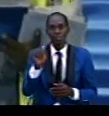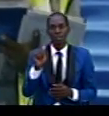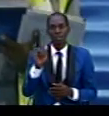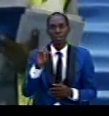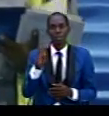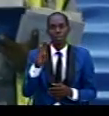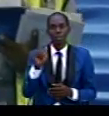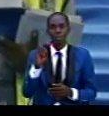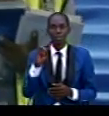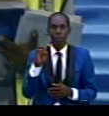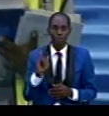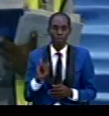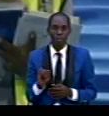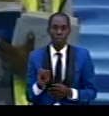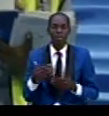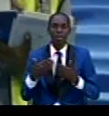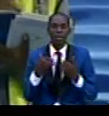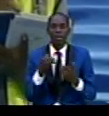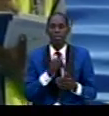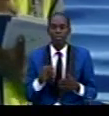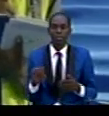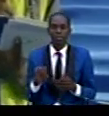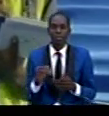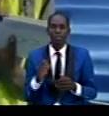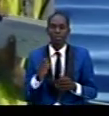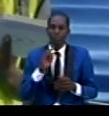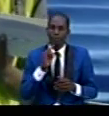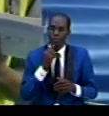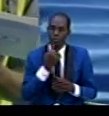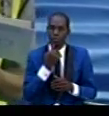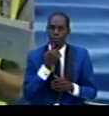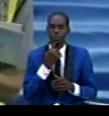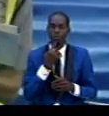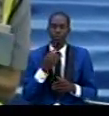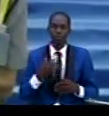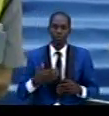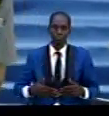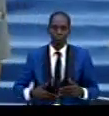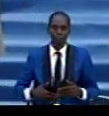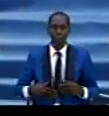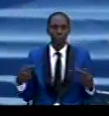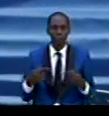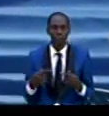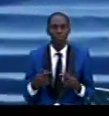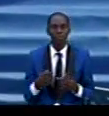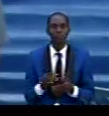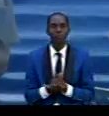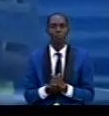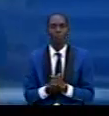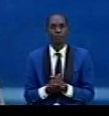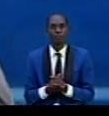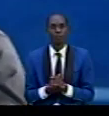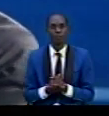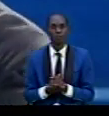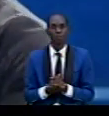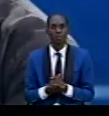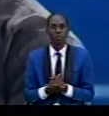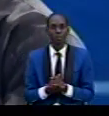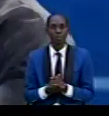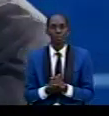He's been having excruciating abdominal pain. He wants to share his testimony.